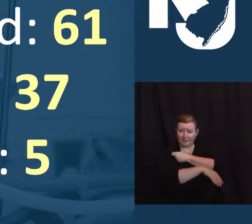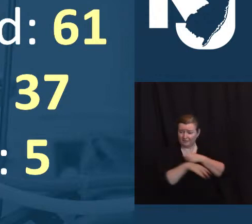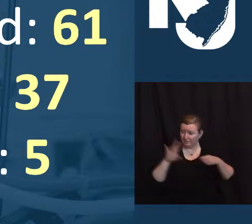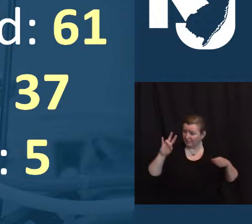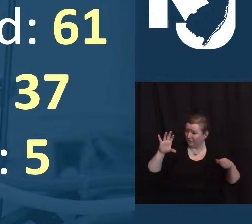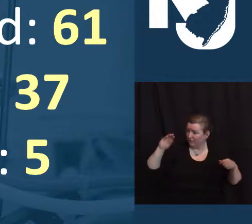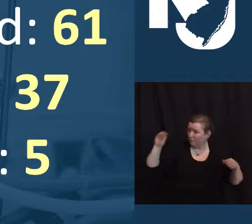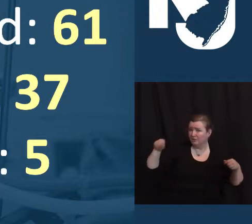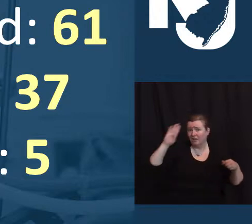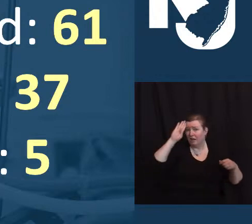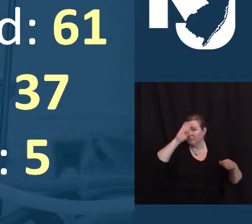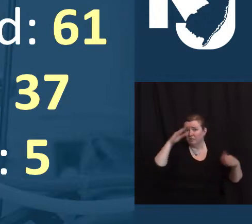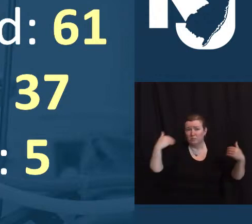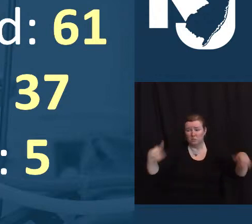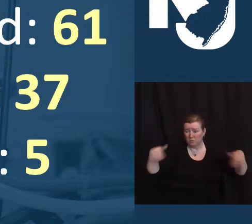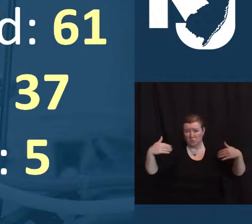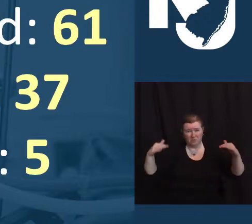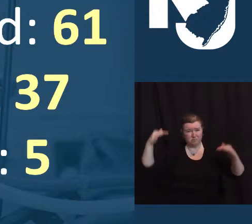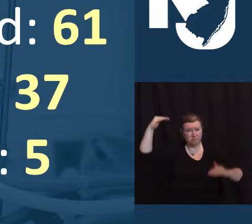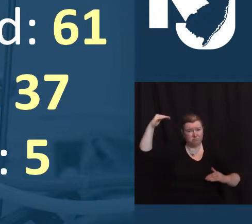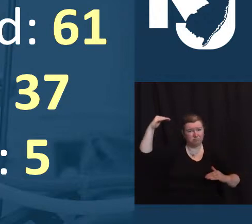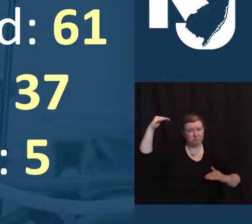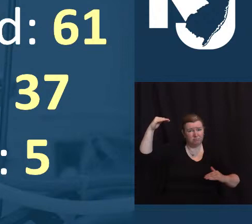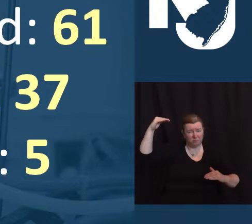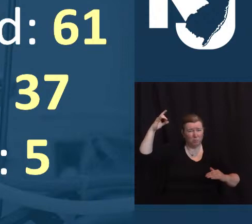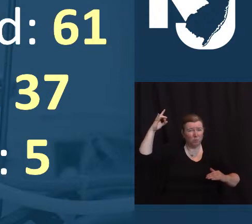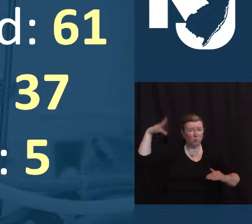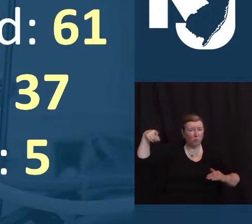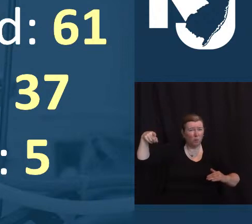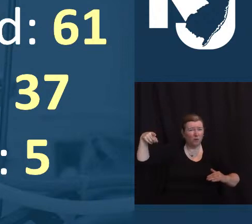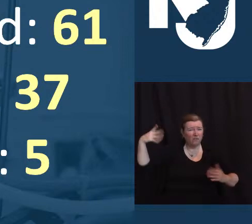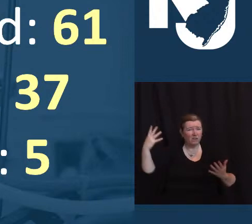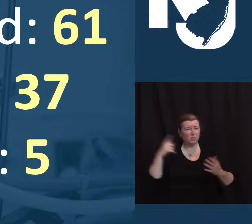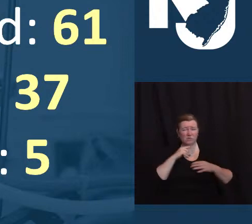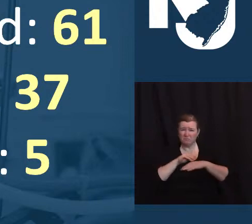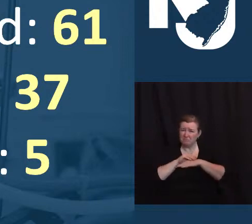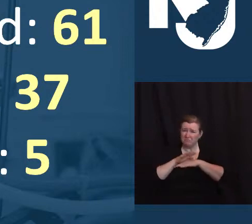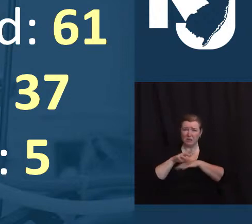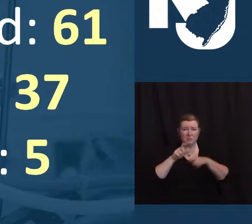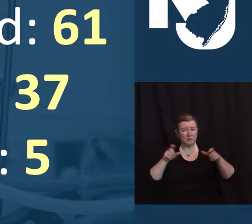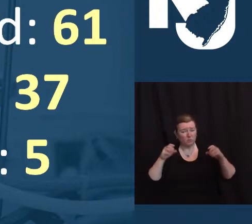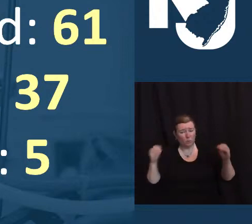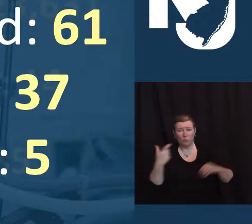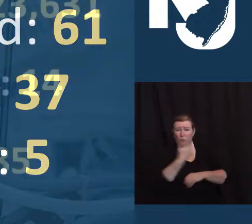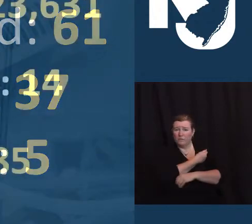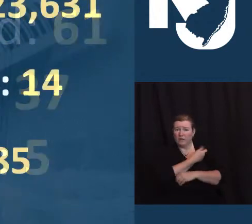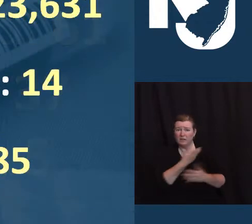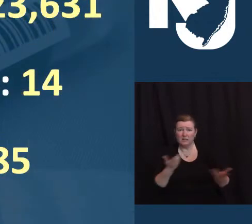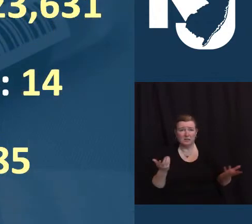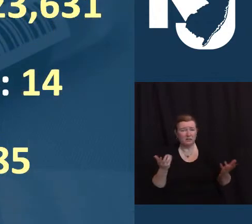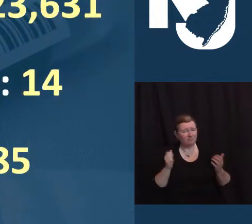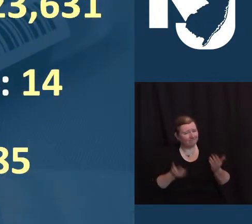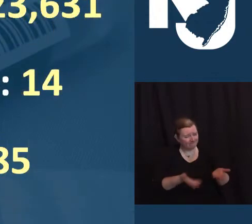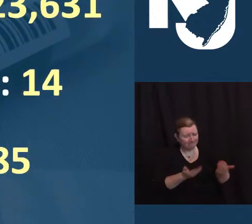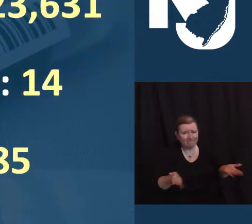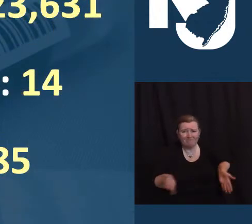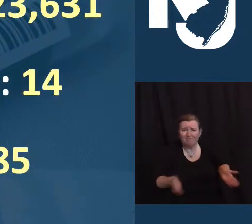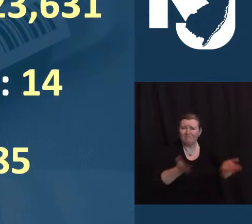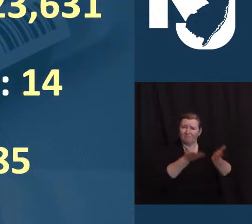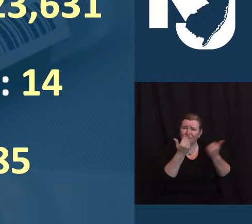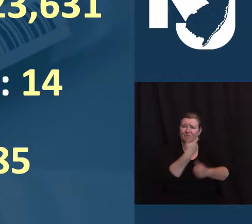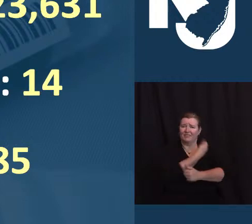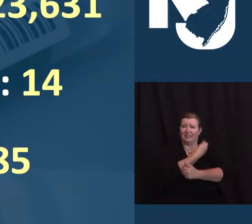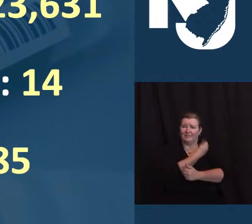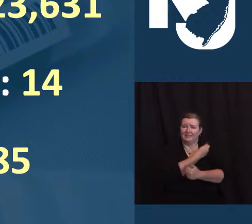this is a pandemic among unvaccinated individuals. Today, we are reporting an additional 14,